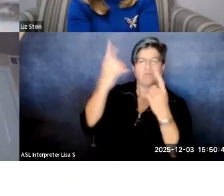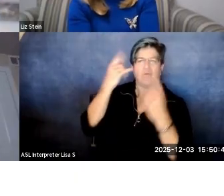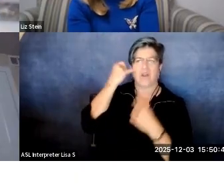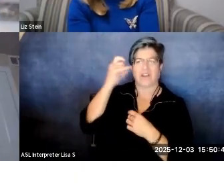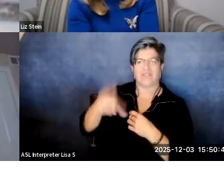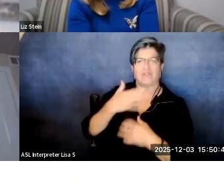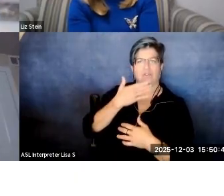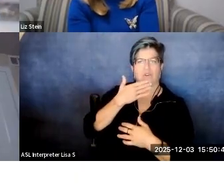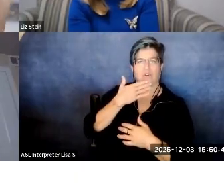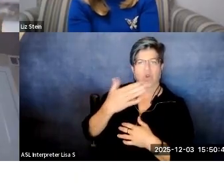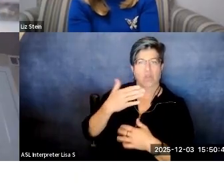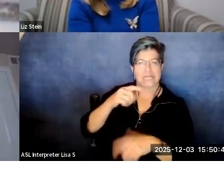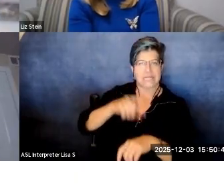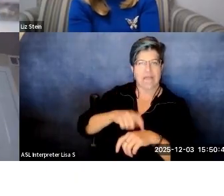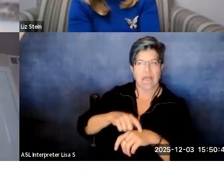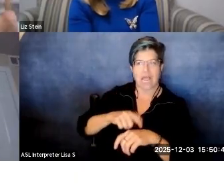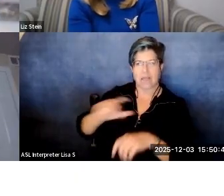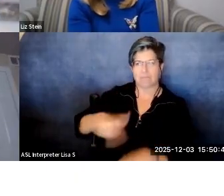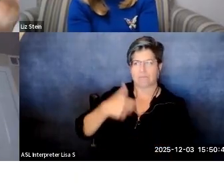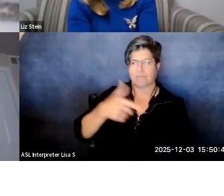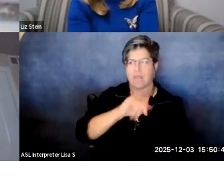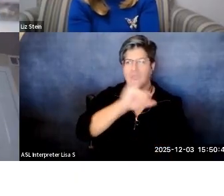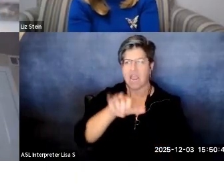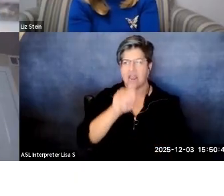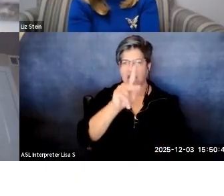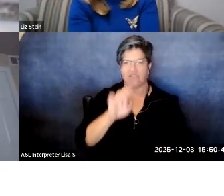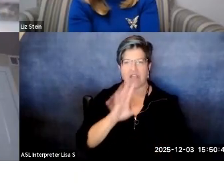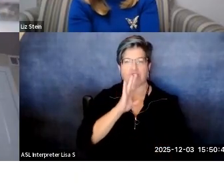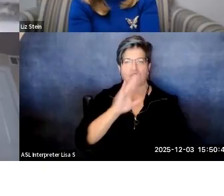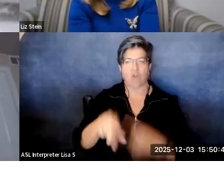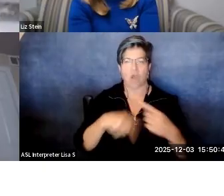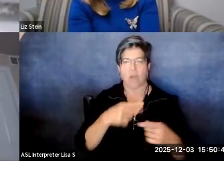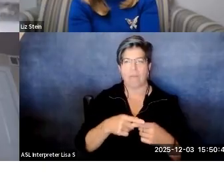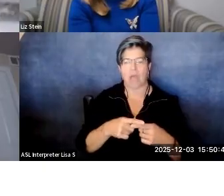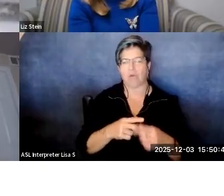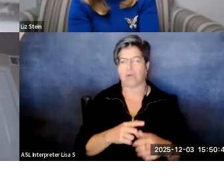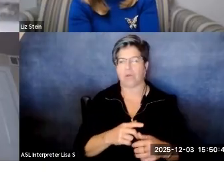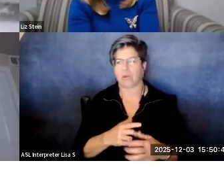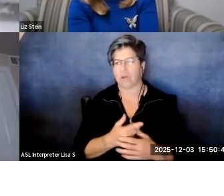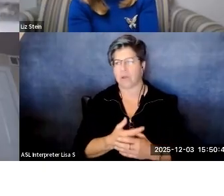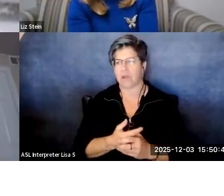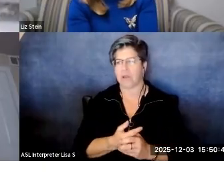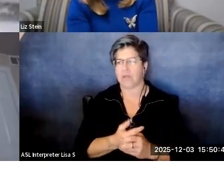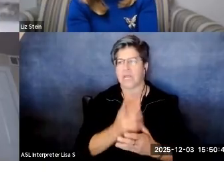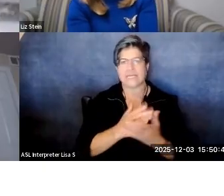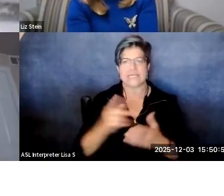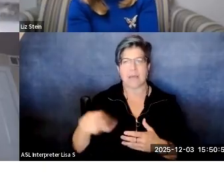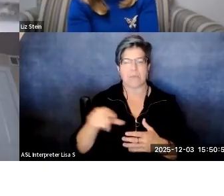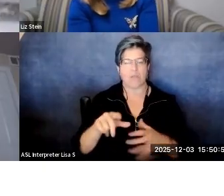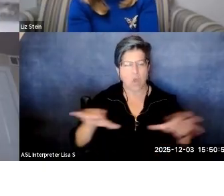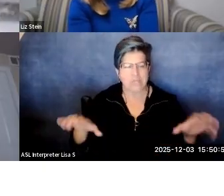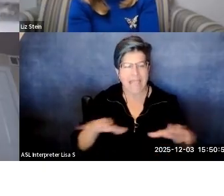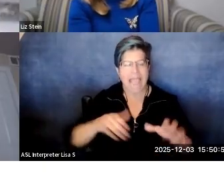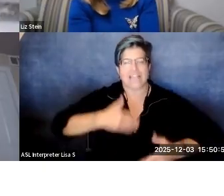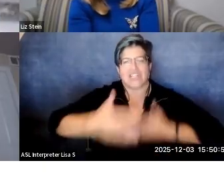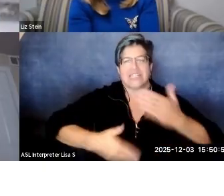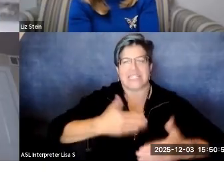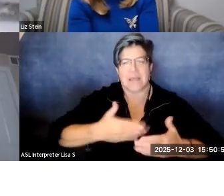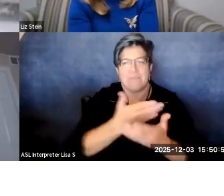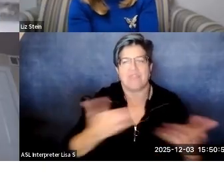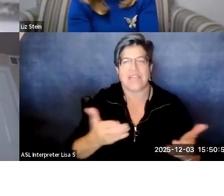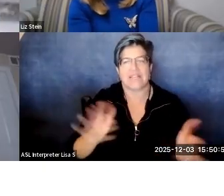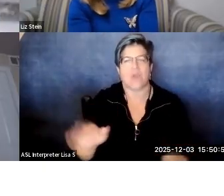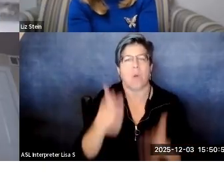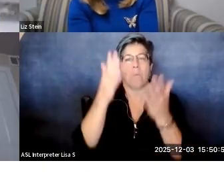okay time to turn it to Jake to talk a little bit about some of those action steps or things that providers can